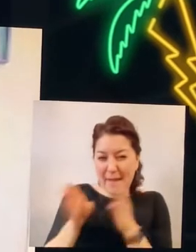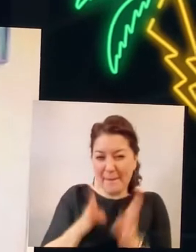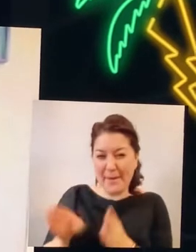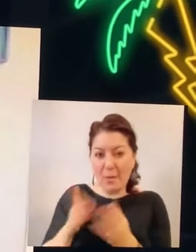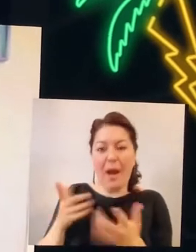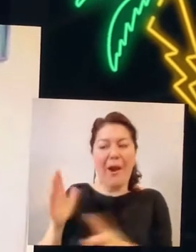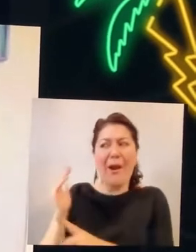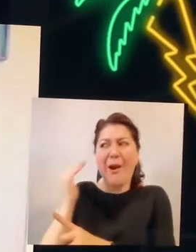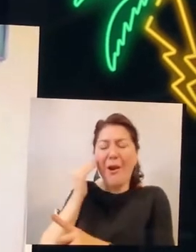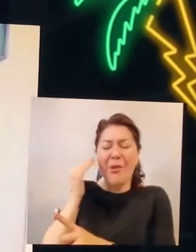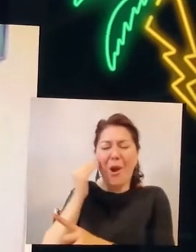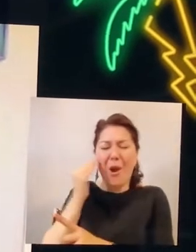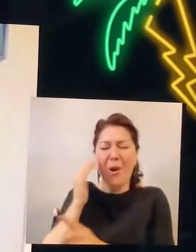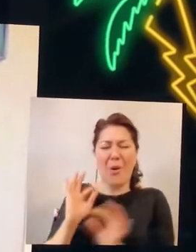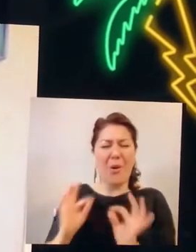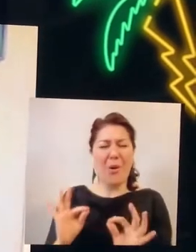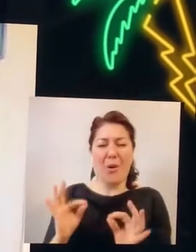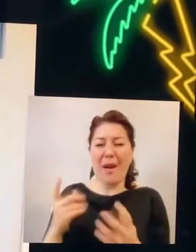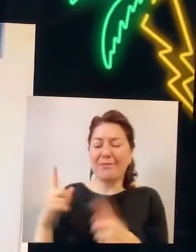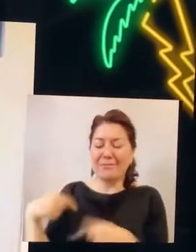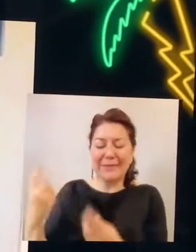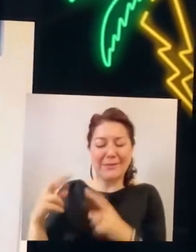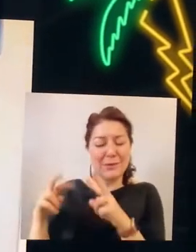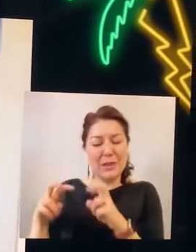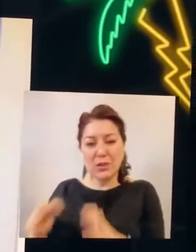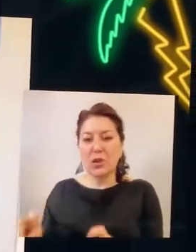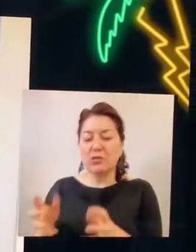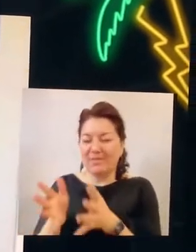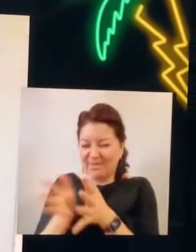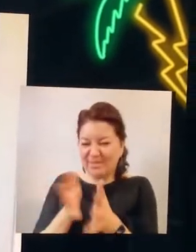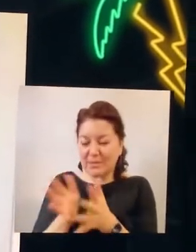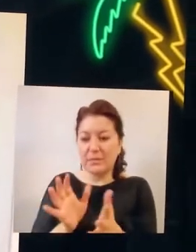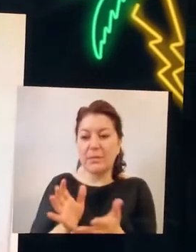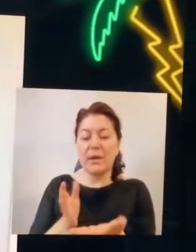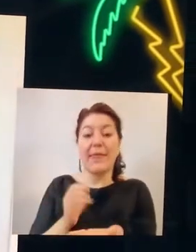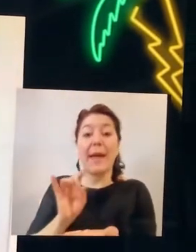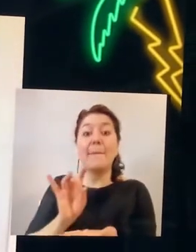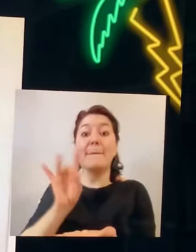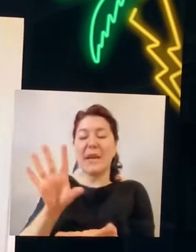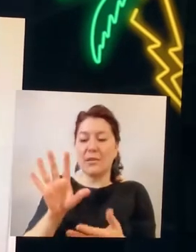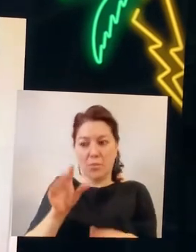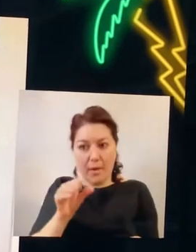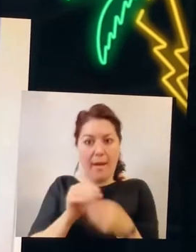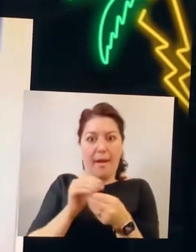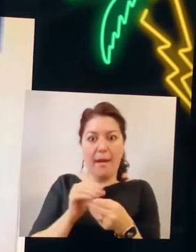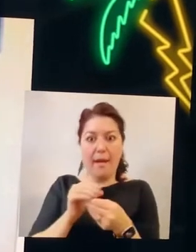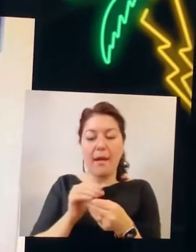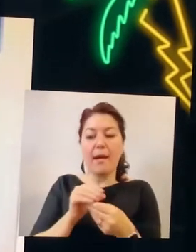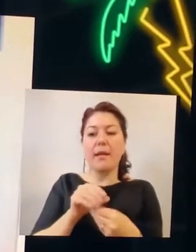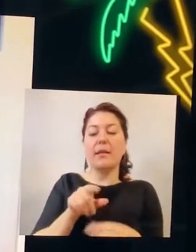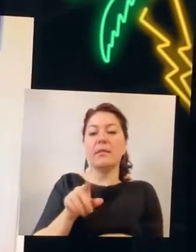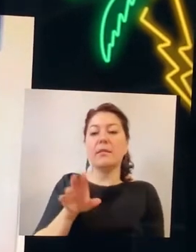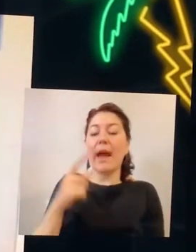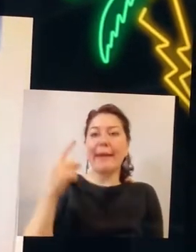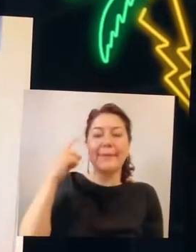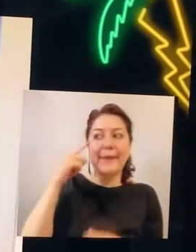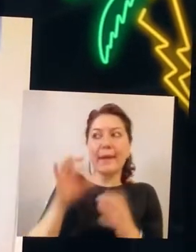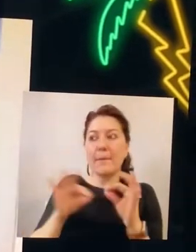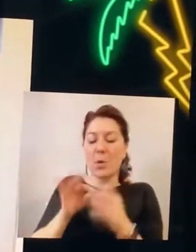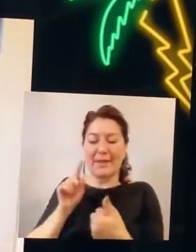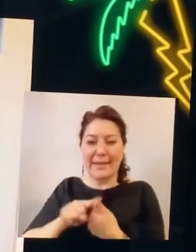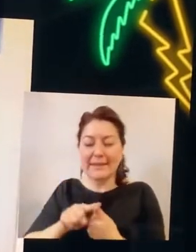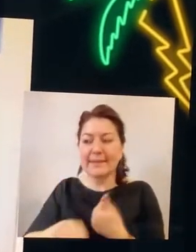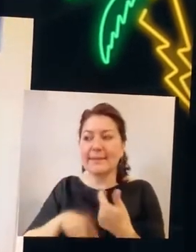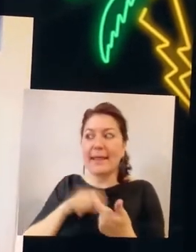your reach-out plan is going to be, and you can bring something to the picture to them and say, I think we should go after these, I think we should go after this, and I think this should be